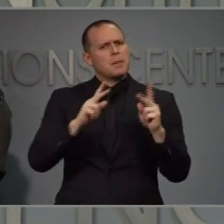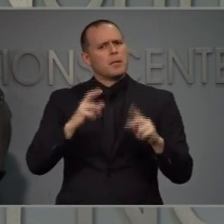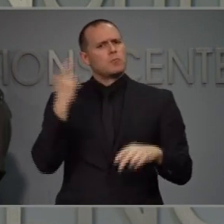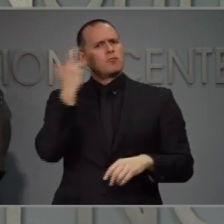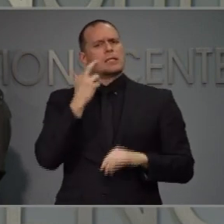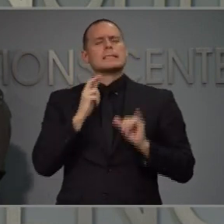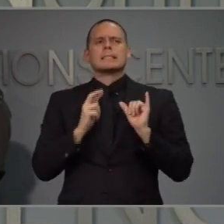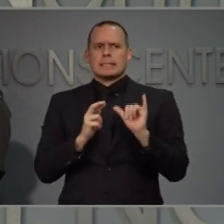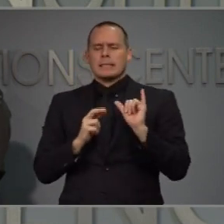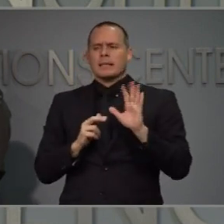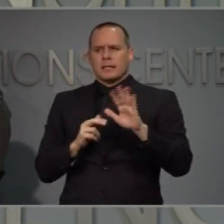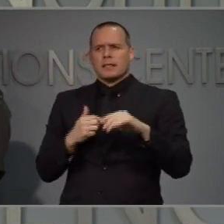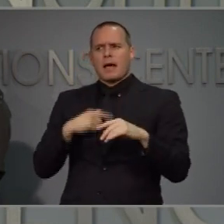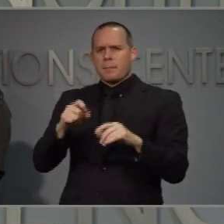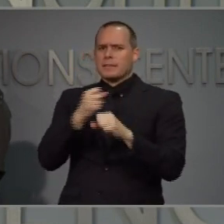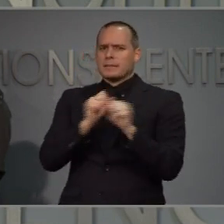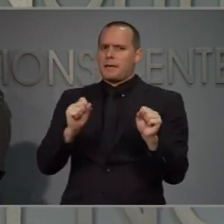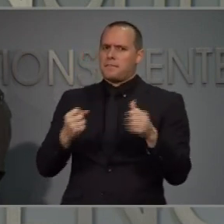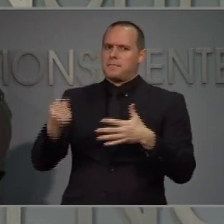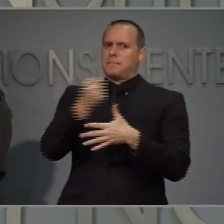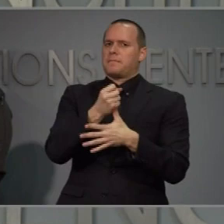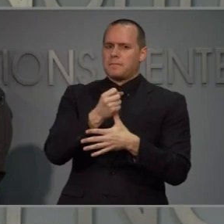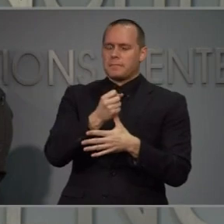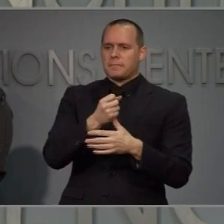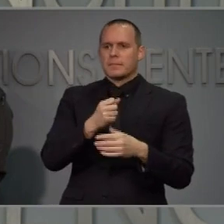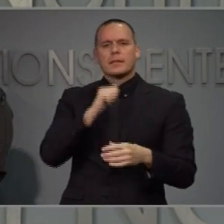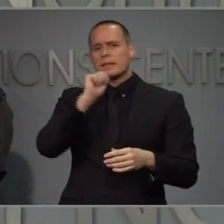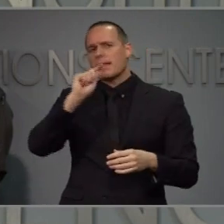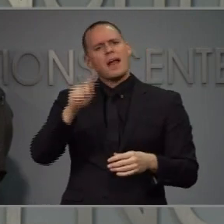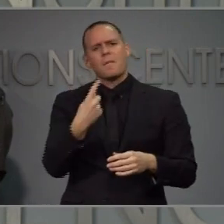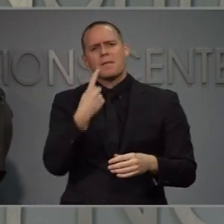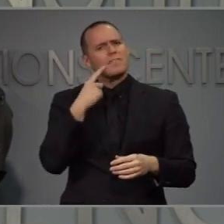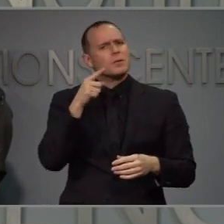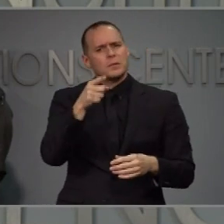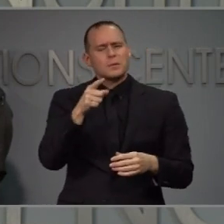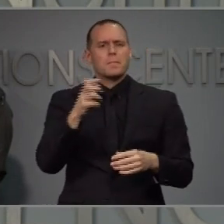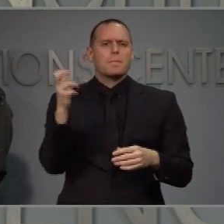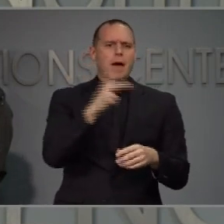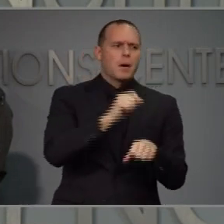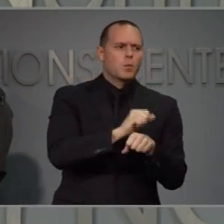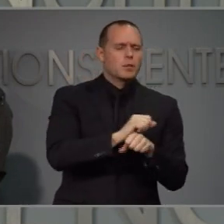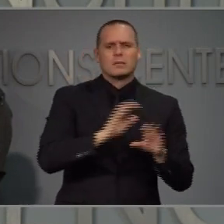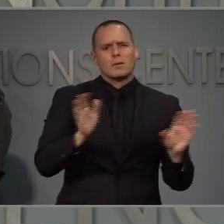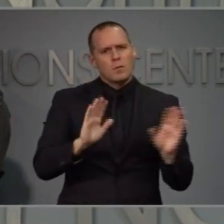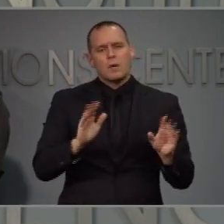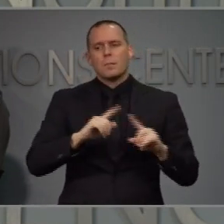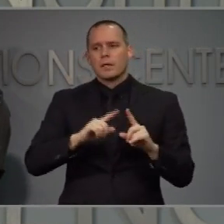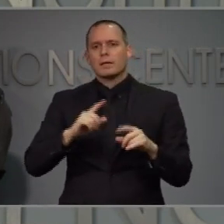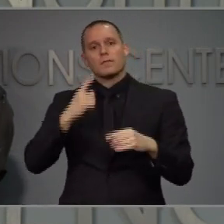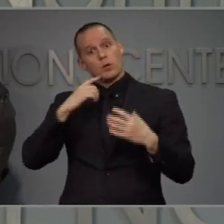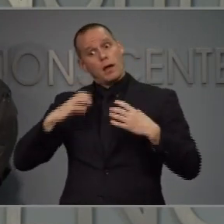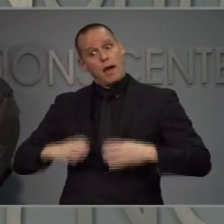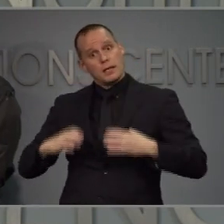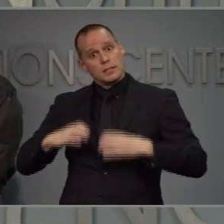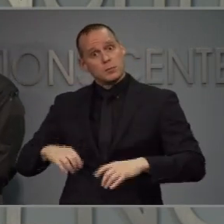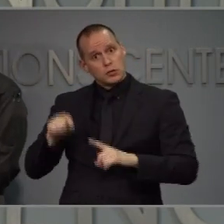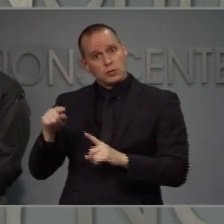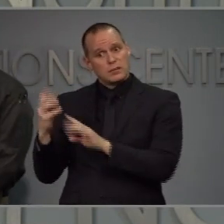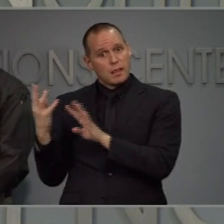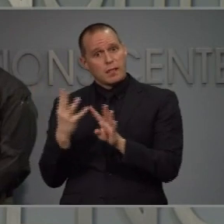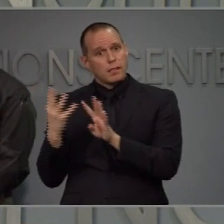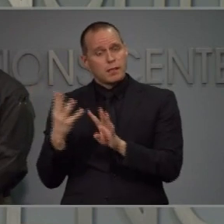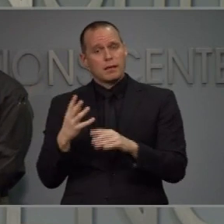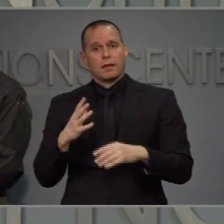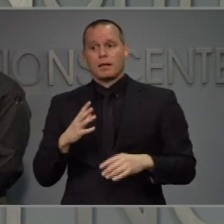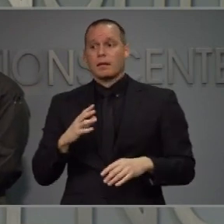the people who are going back to work, but also for the customers involved and their families, because once you pick up this